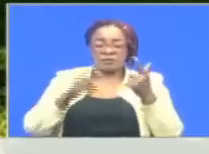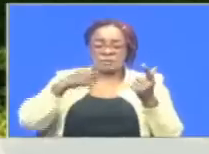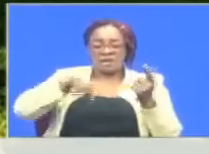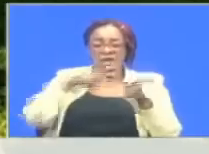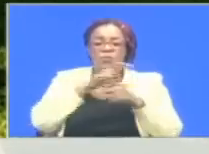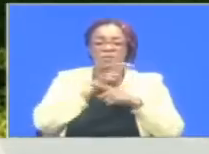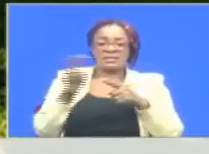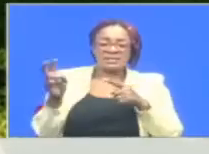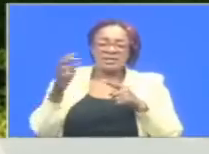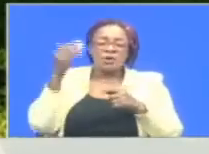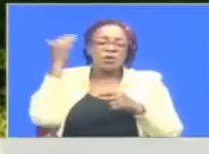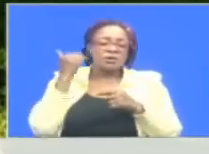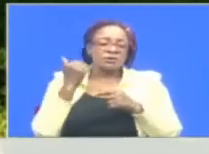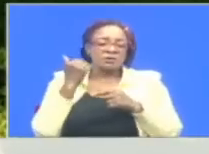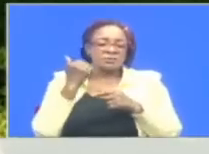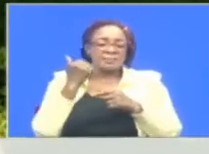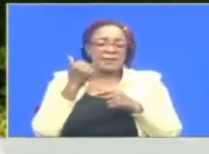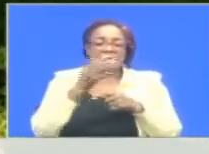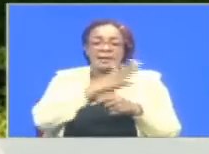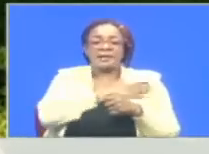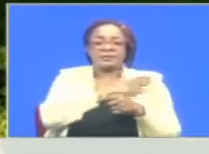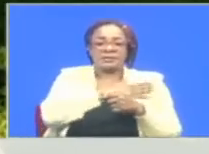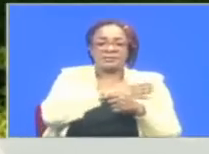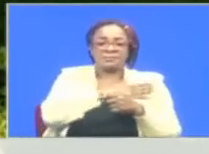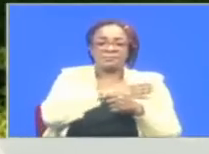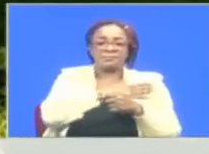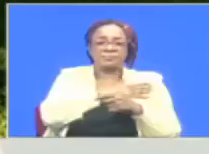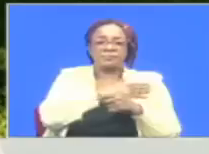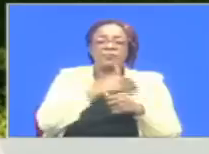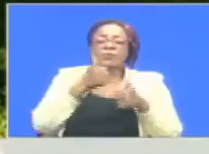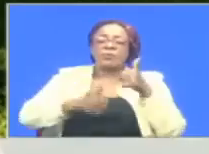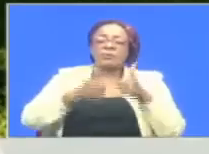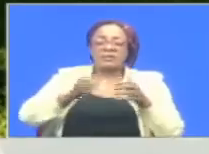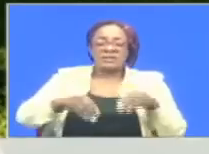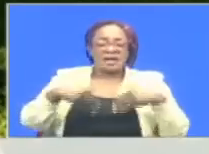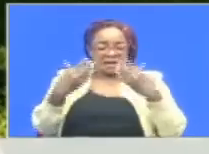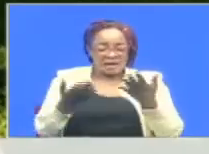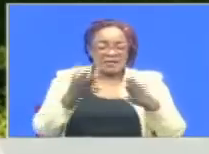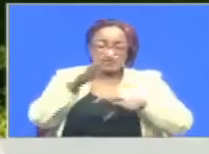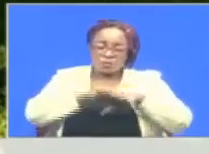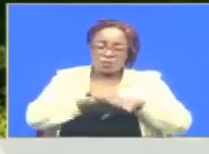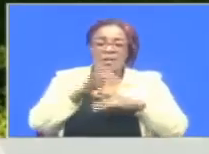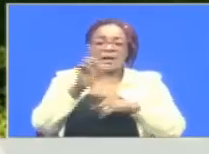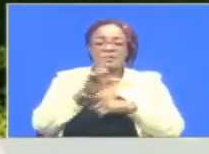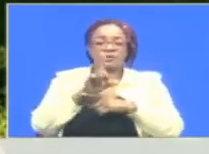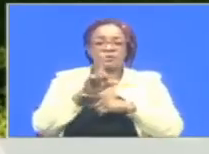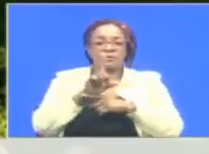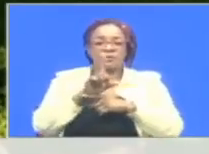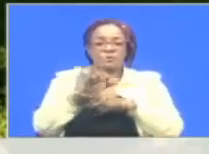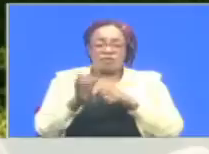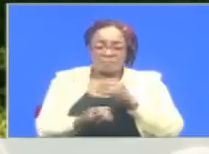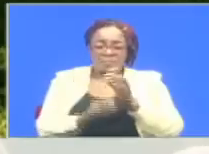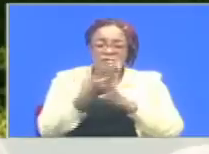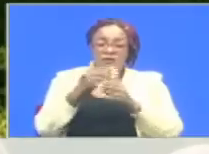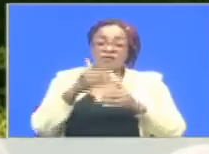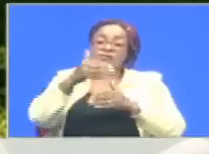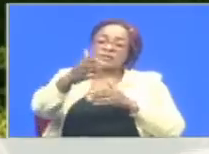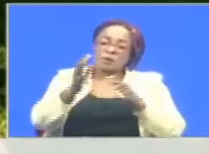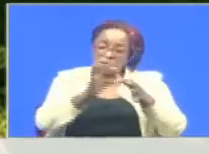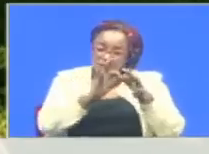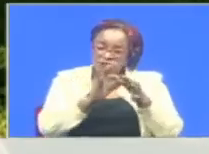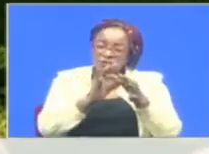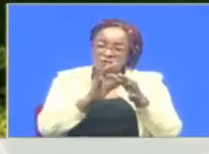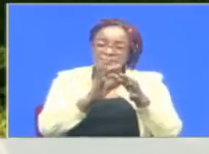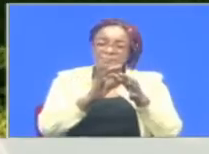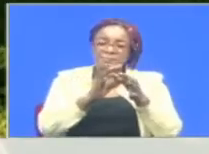in CORD and NASA, which has given very valuable lessons to formation of future coalitions.